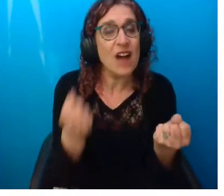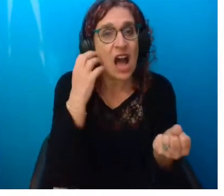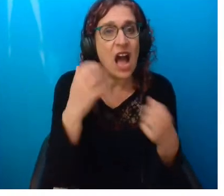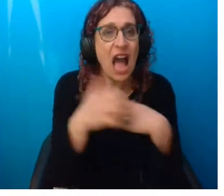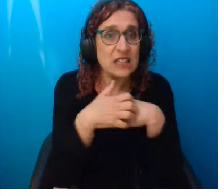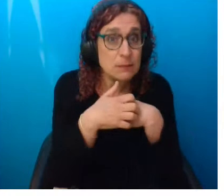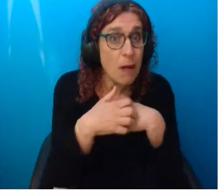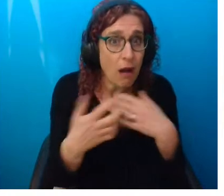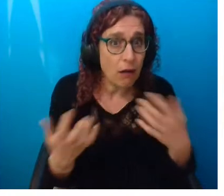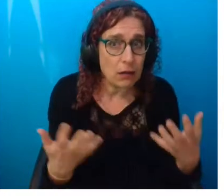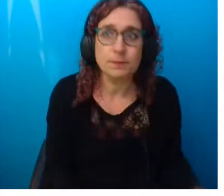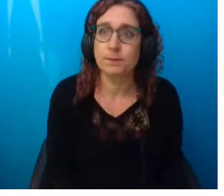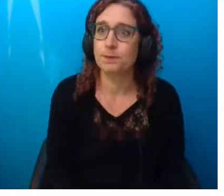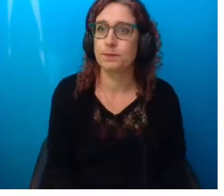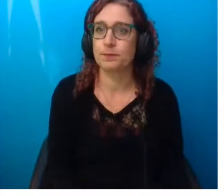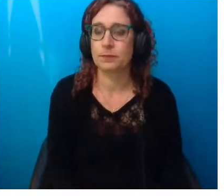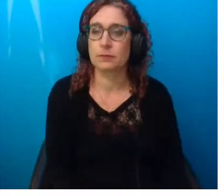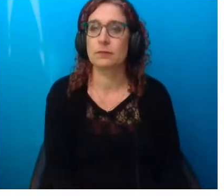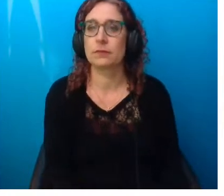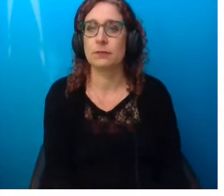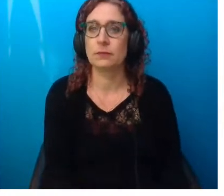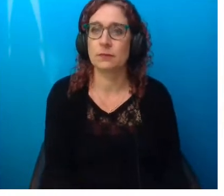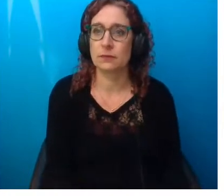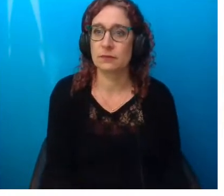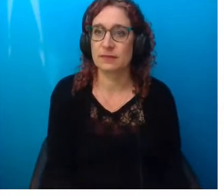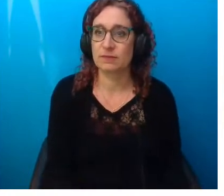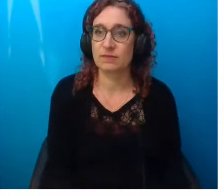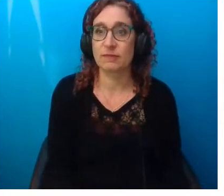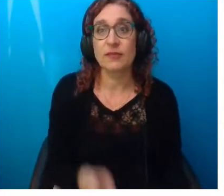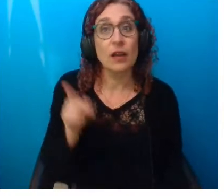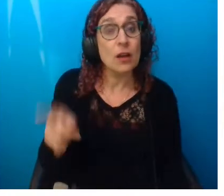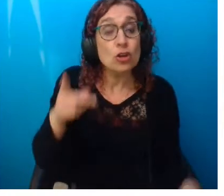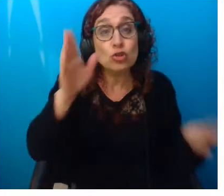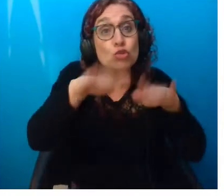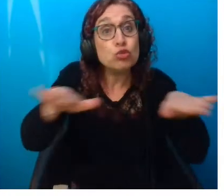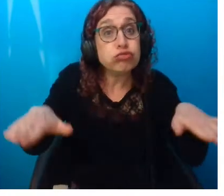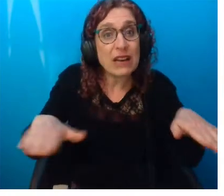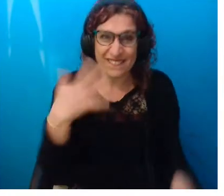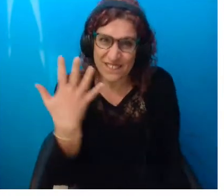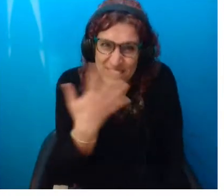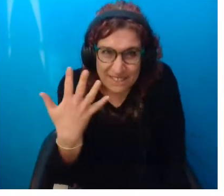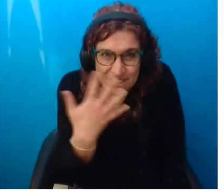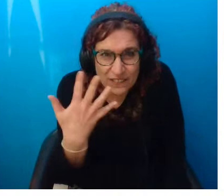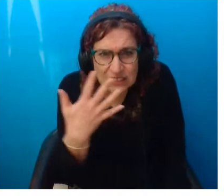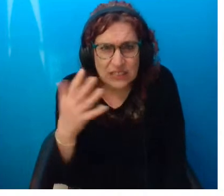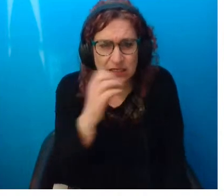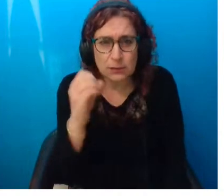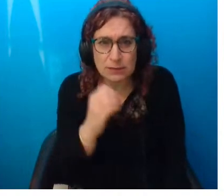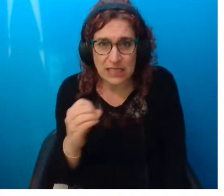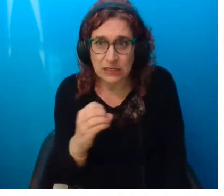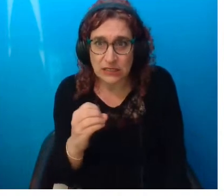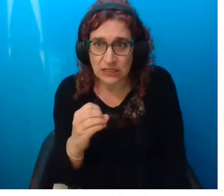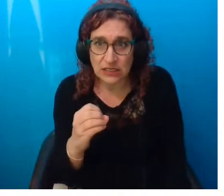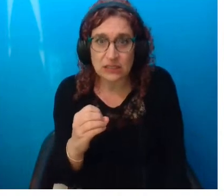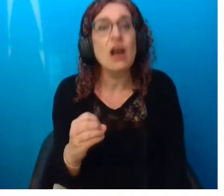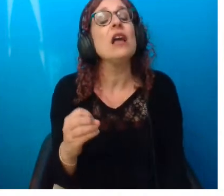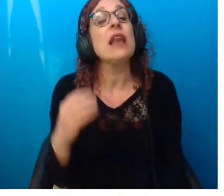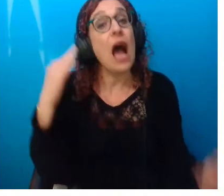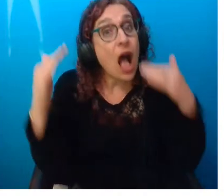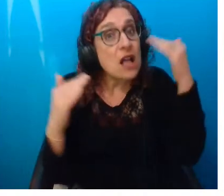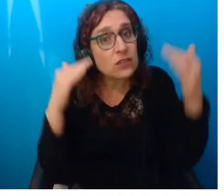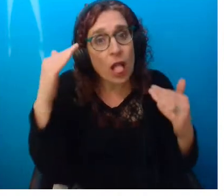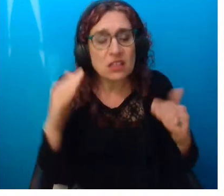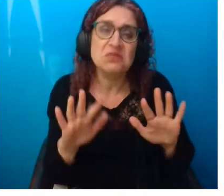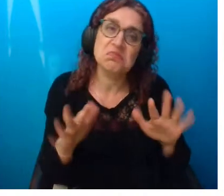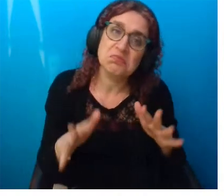Apologies. And about 15% of school children, about 10% of adults. It is